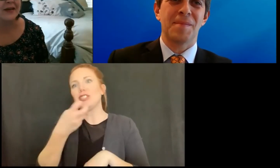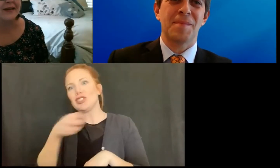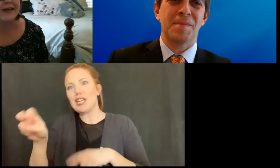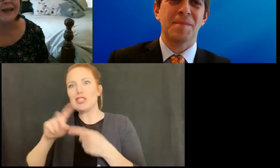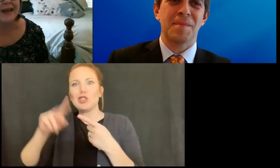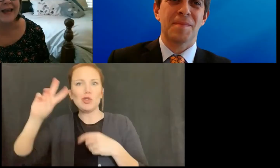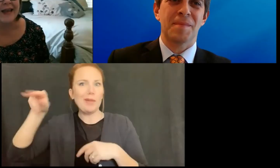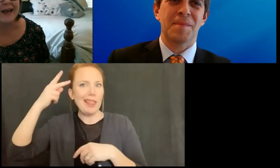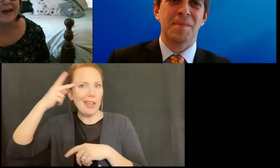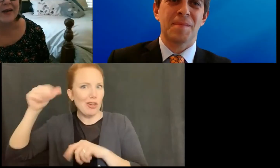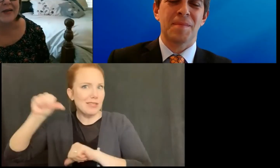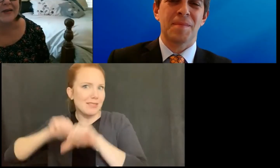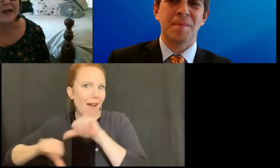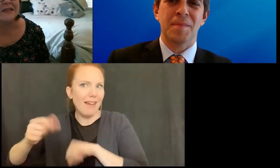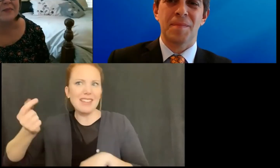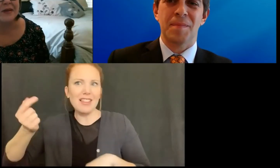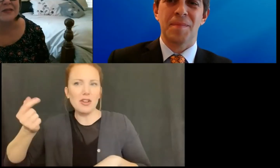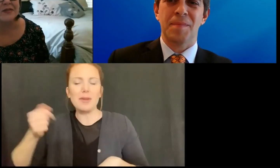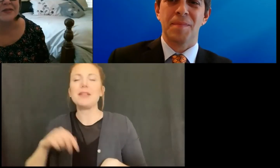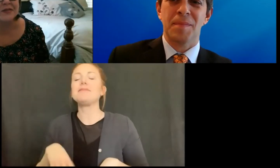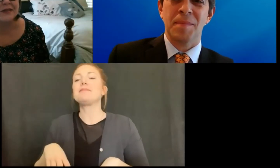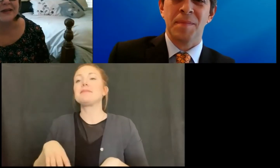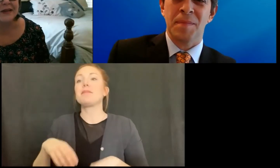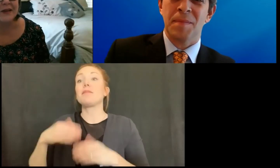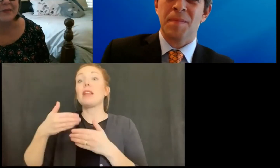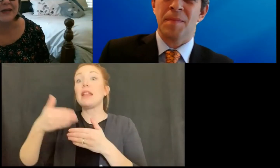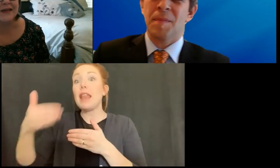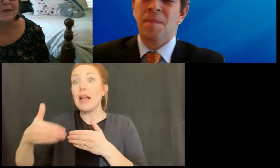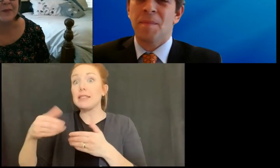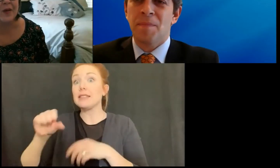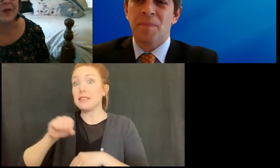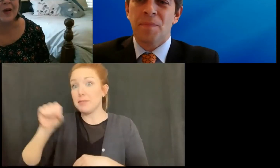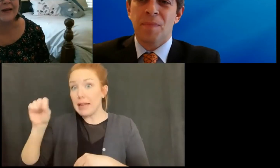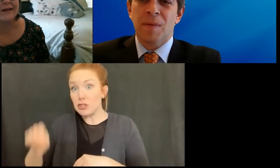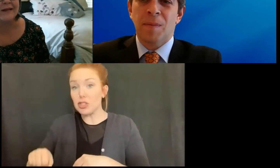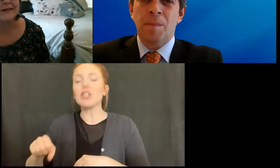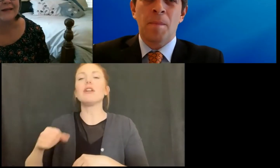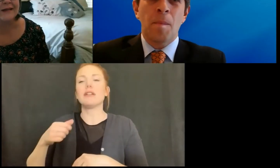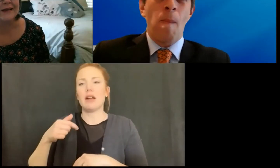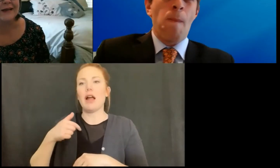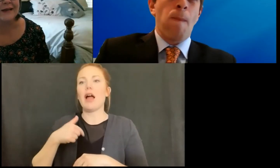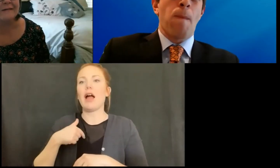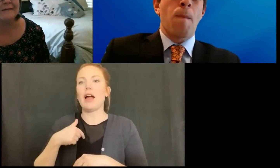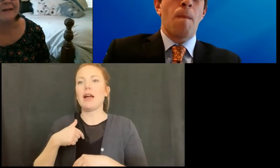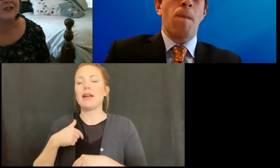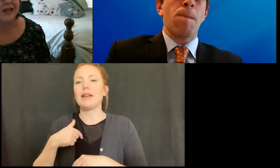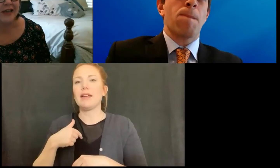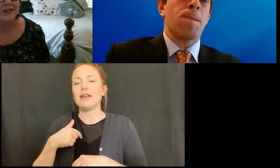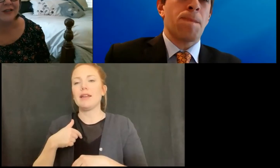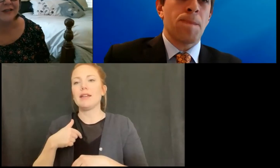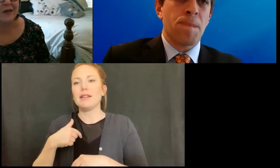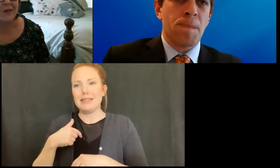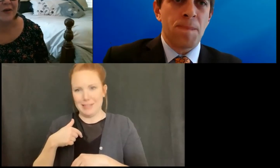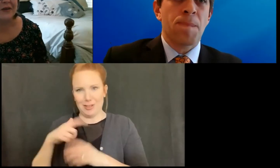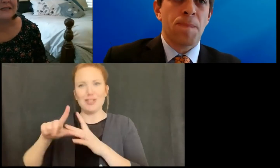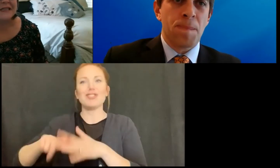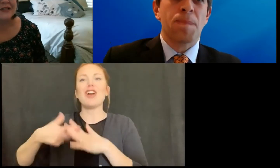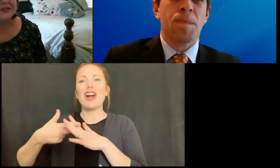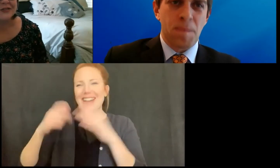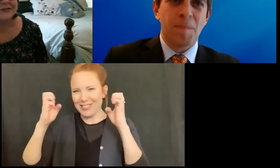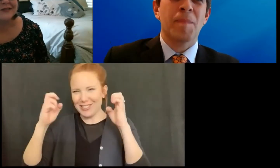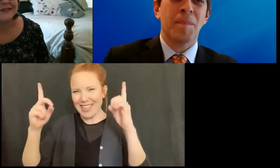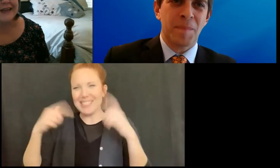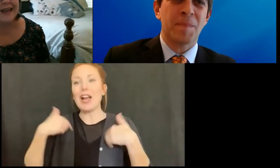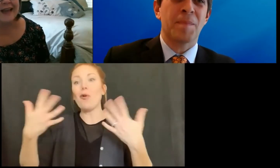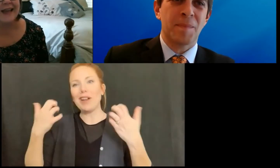little bit. Next semester picked up on education. I wanted to be a